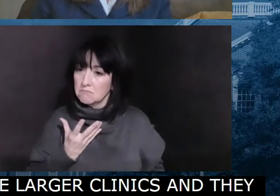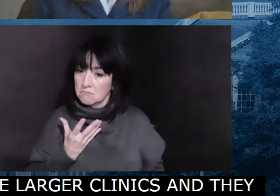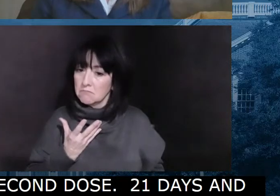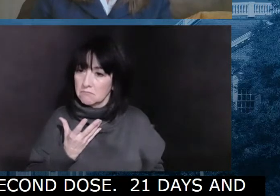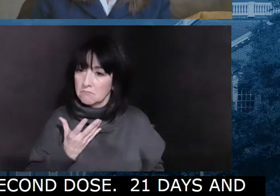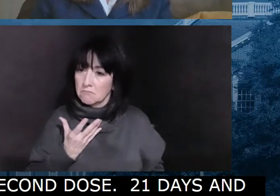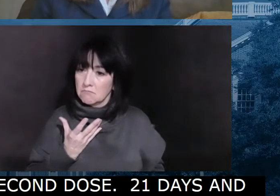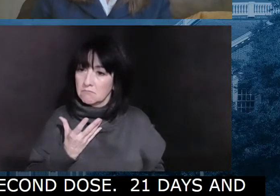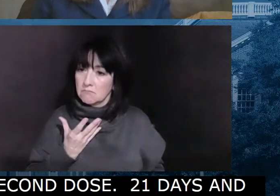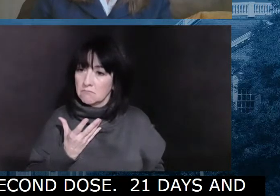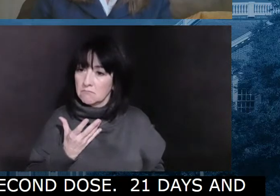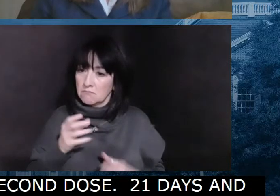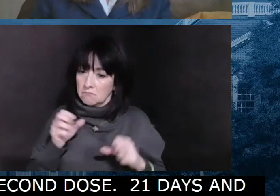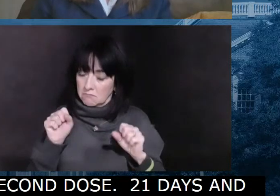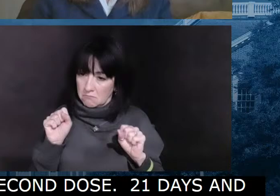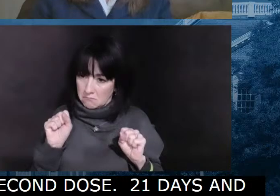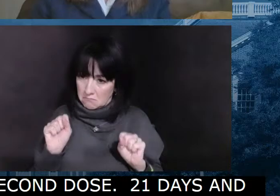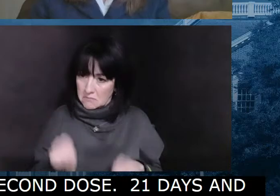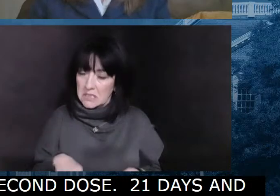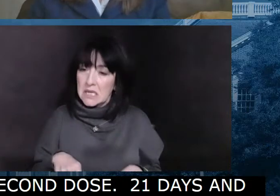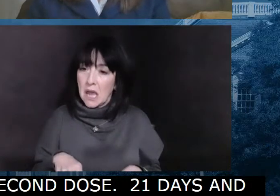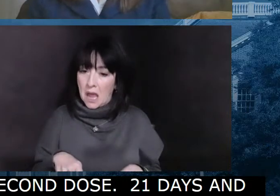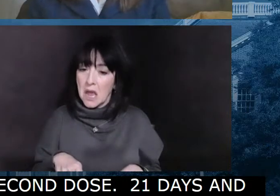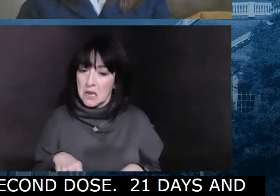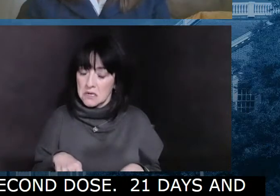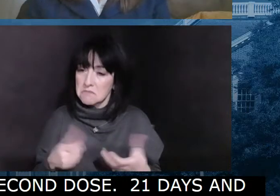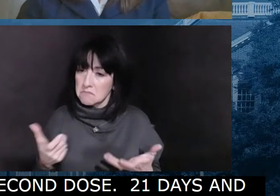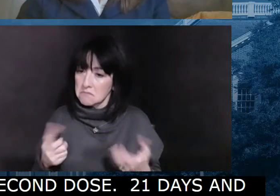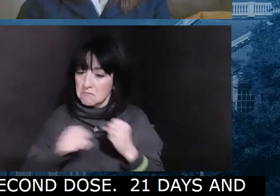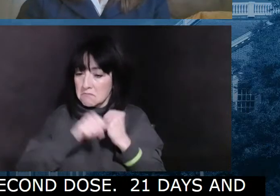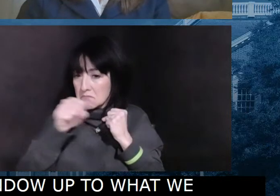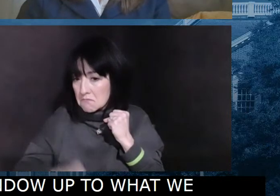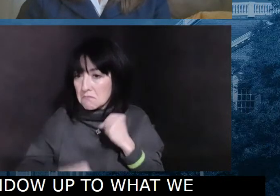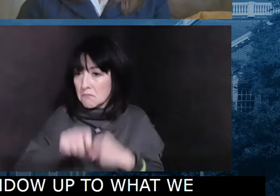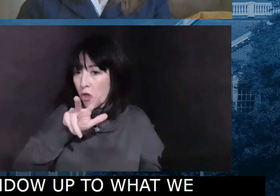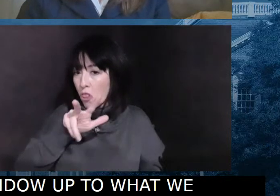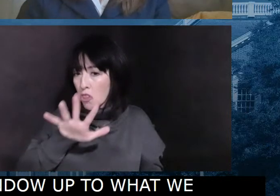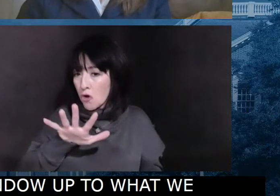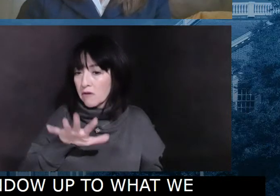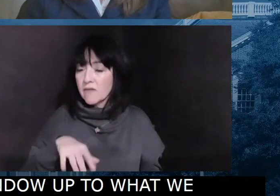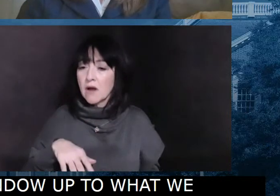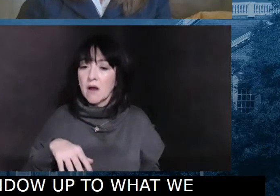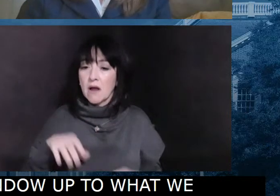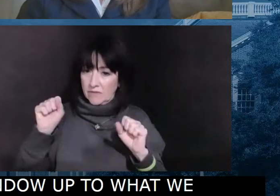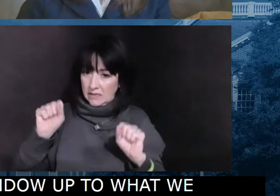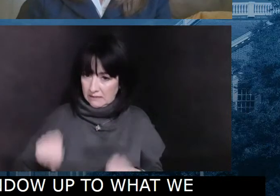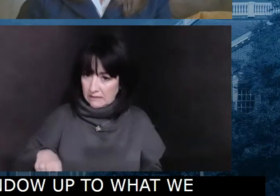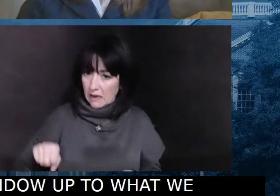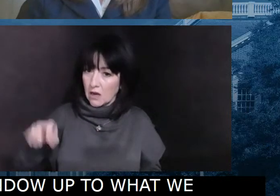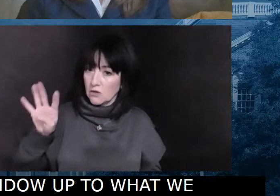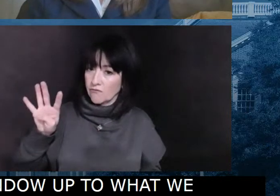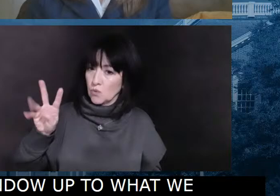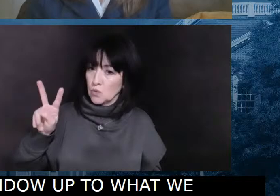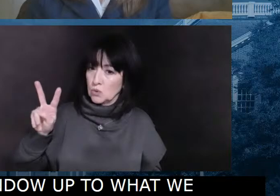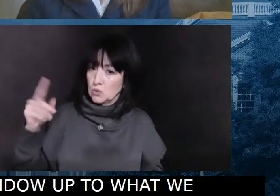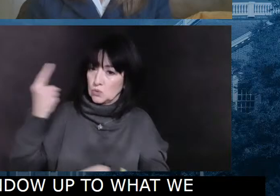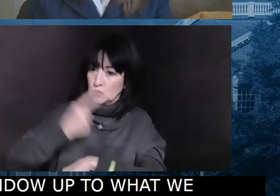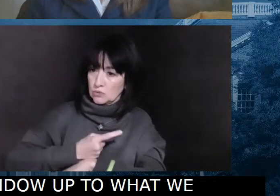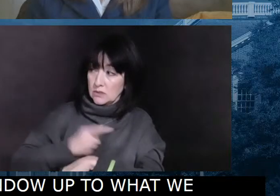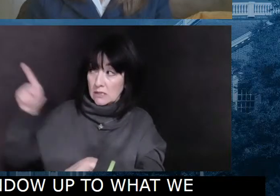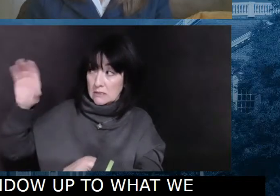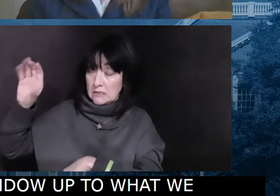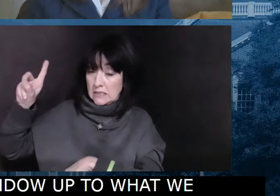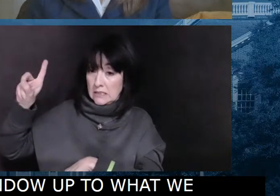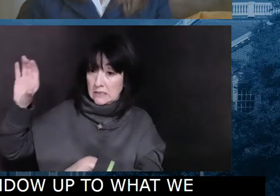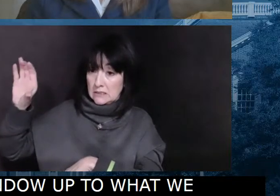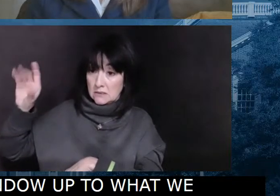consider our target of 35 days. 42 days is the date that the CDC has studied. On the